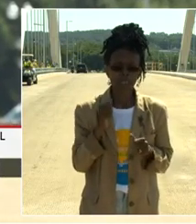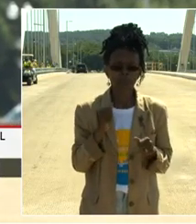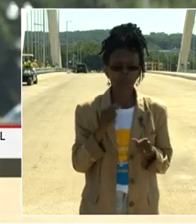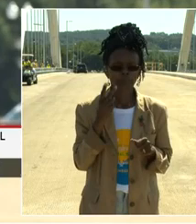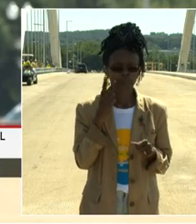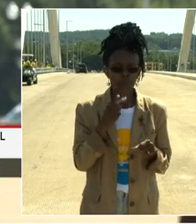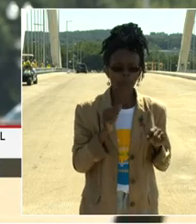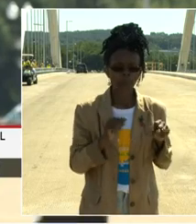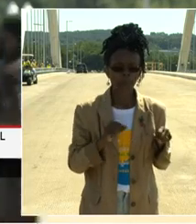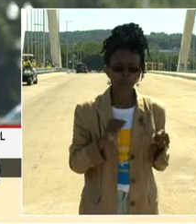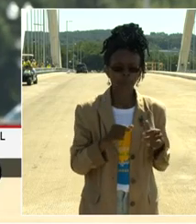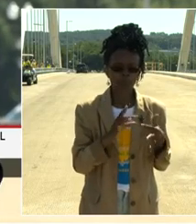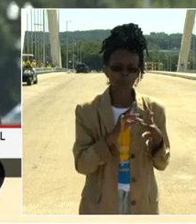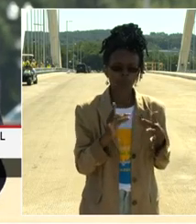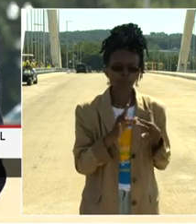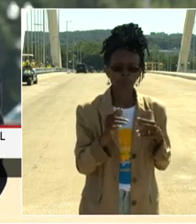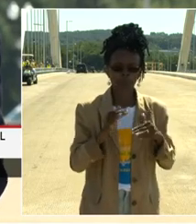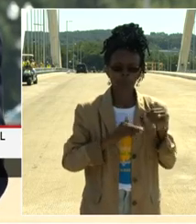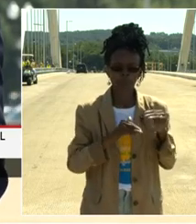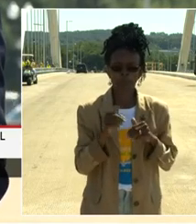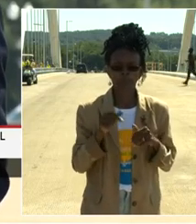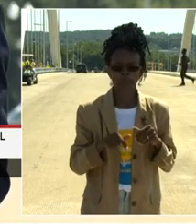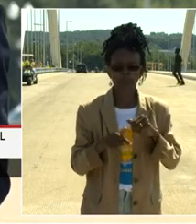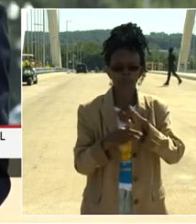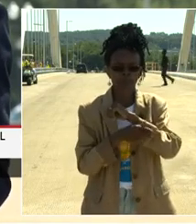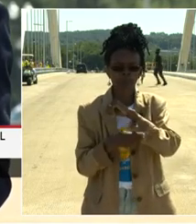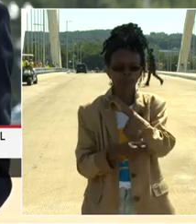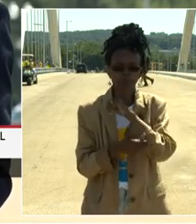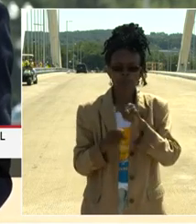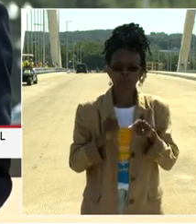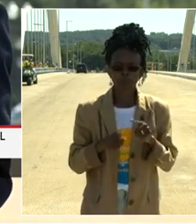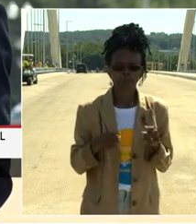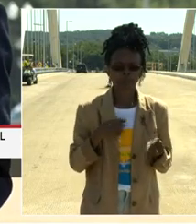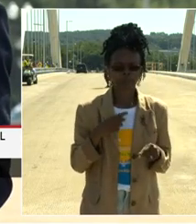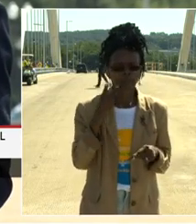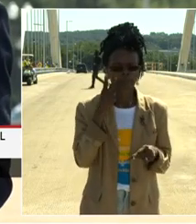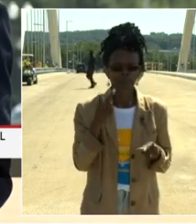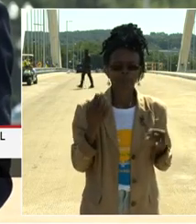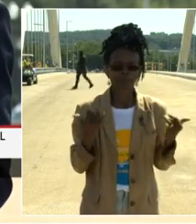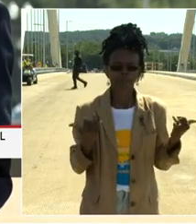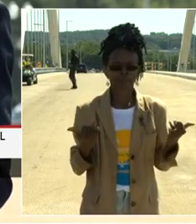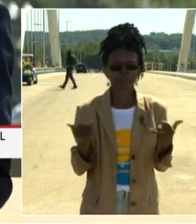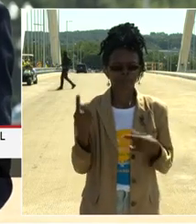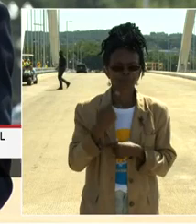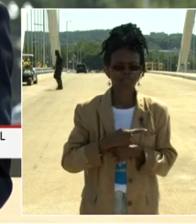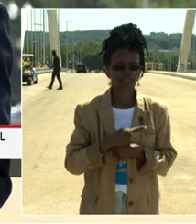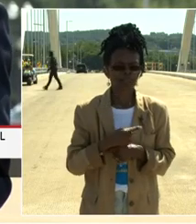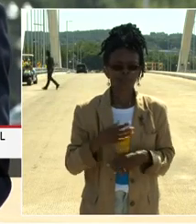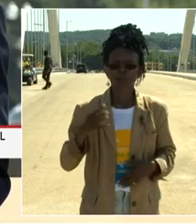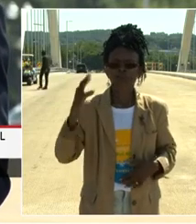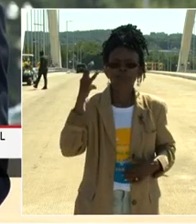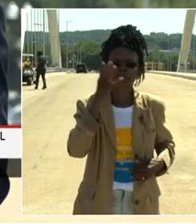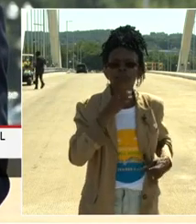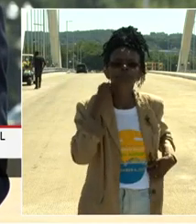here. And I think what has been built here is a work of beauty.